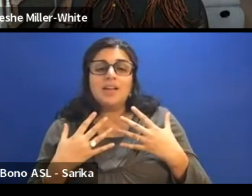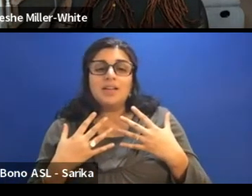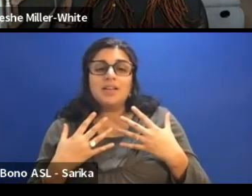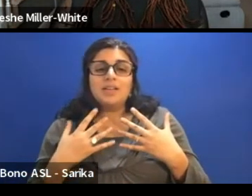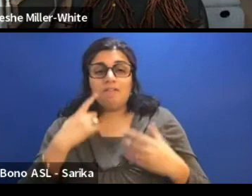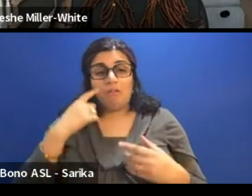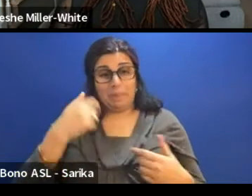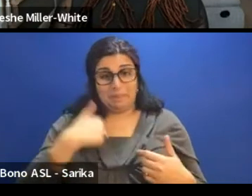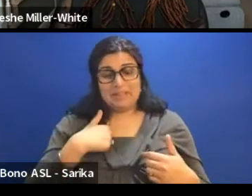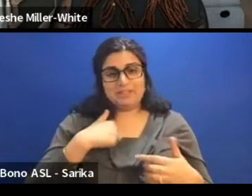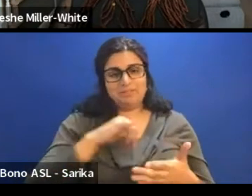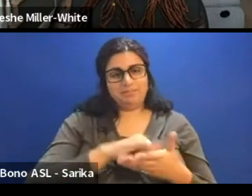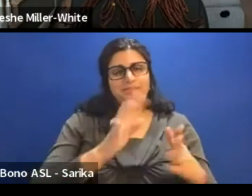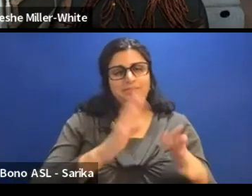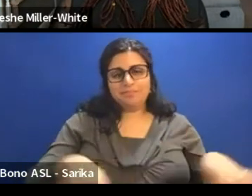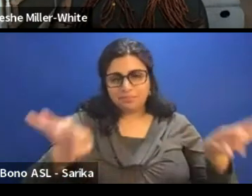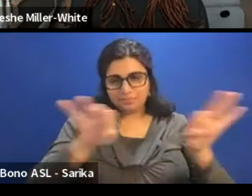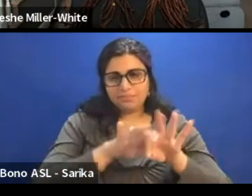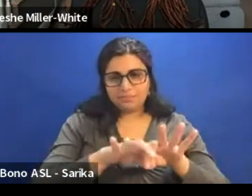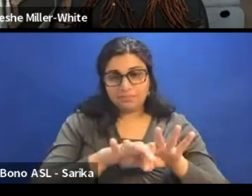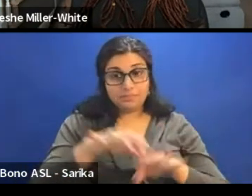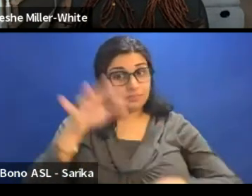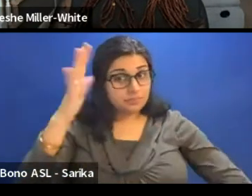me, that's important because